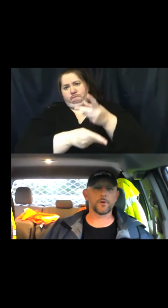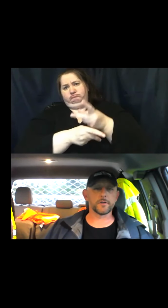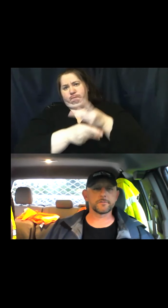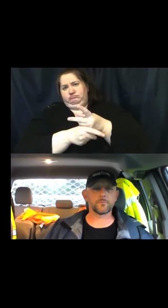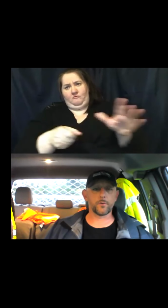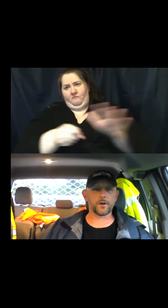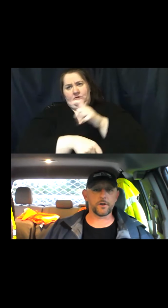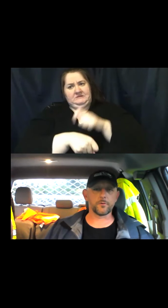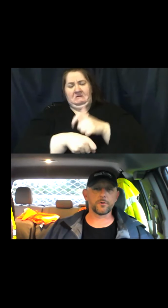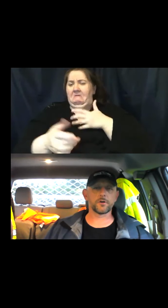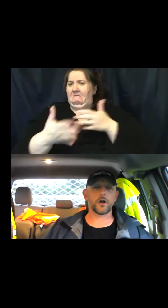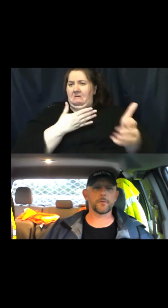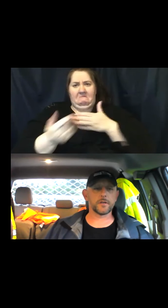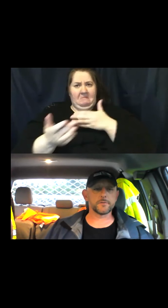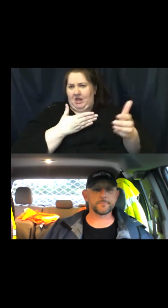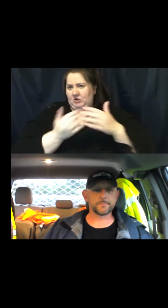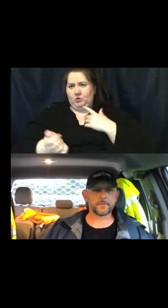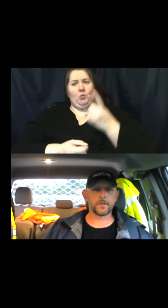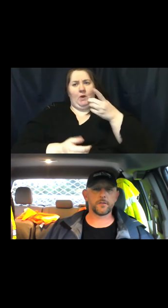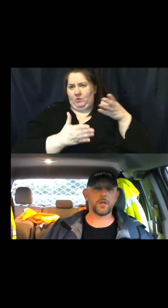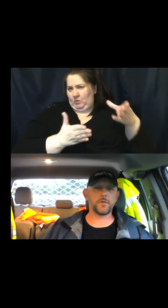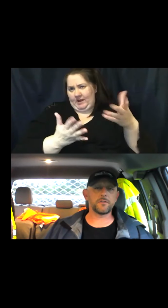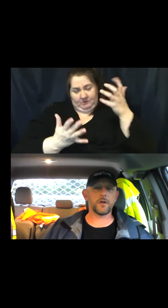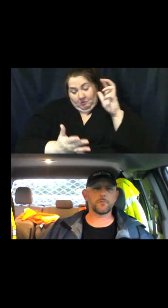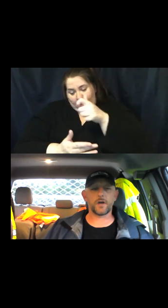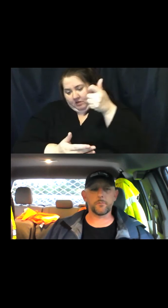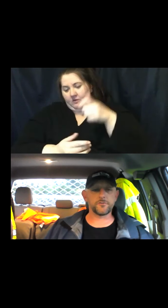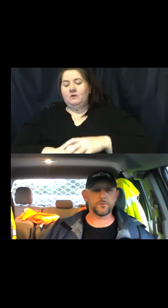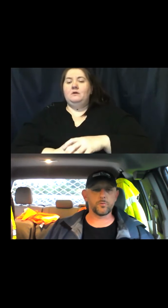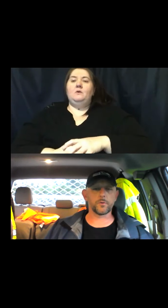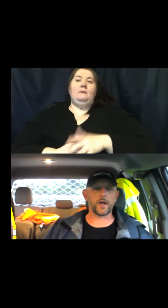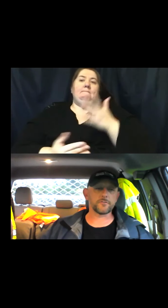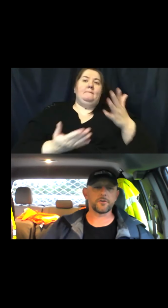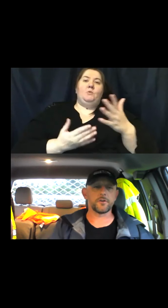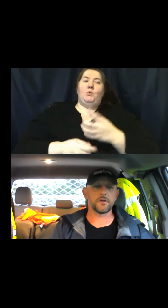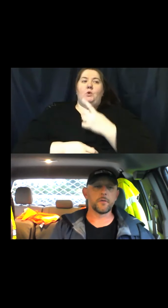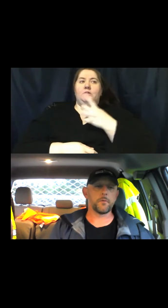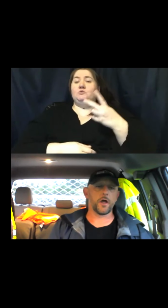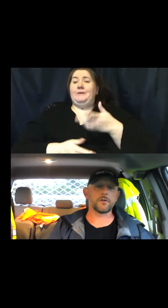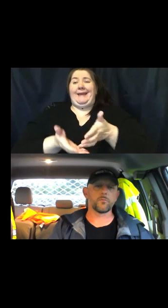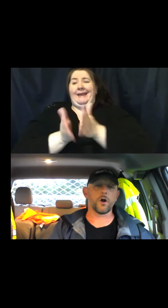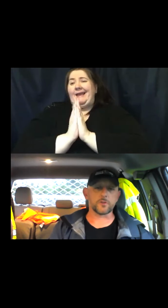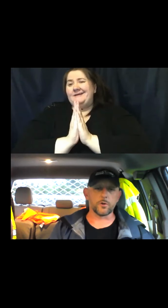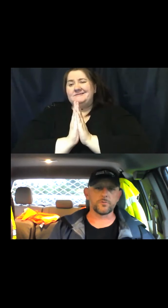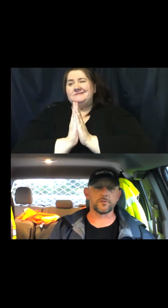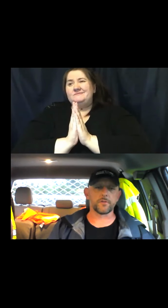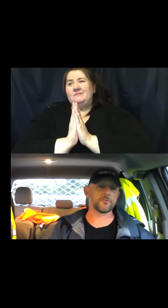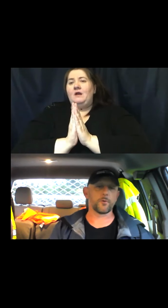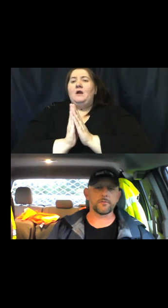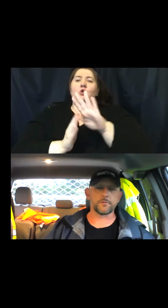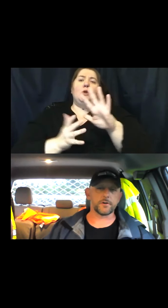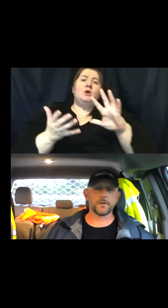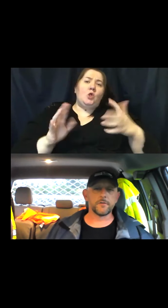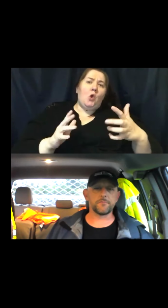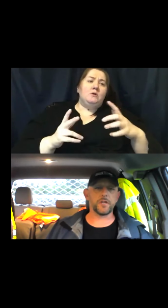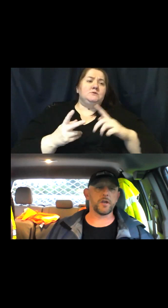no matter what. One way or another, we will accommodate it. There may be a time or two where we ask you to maybe not wash clothes or flush the